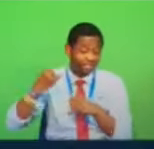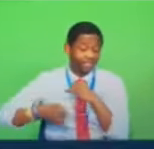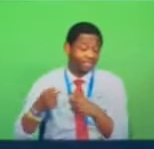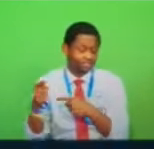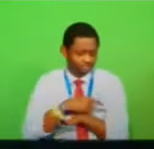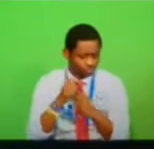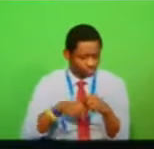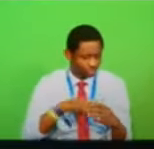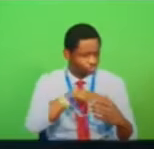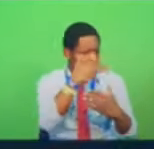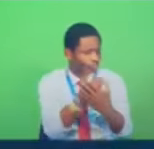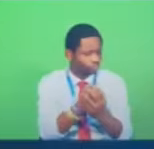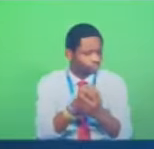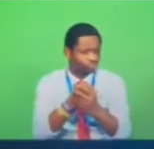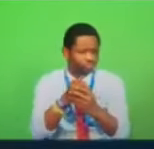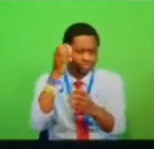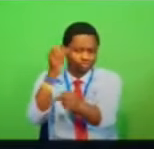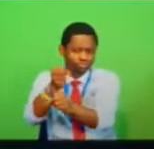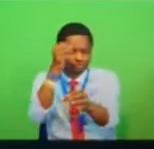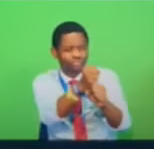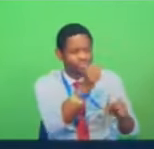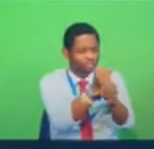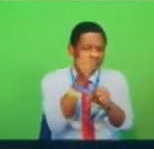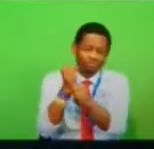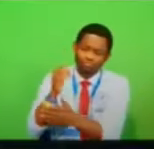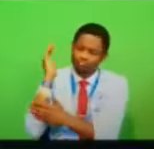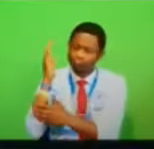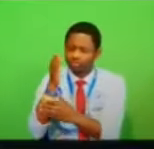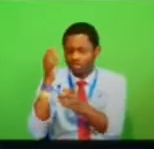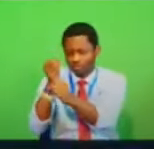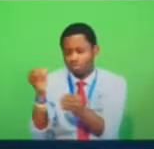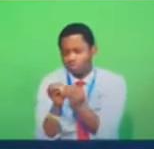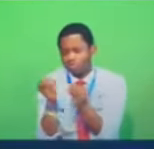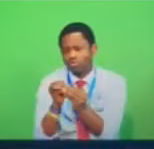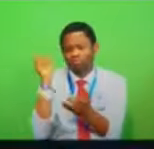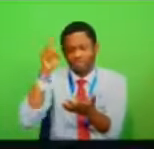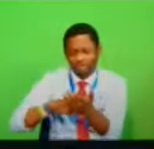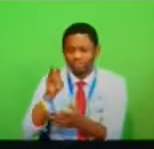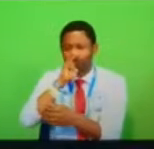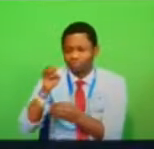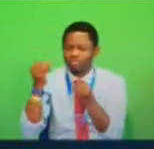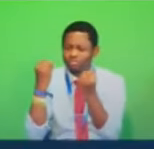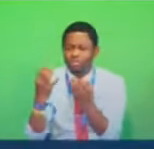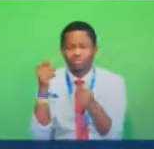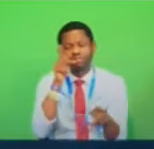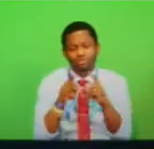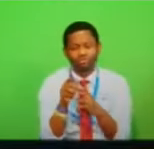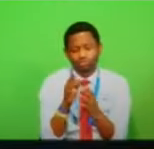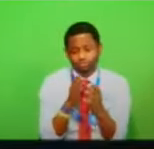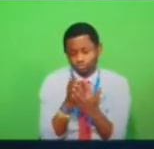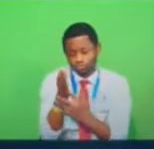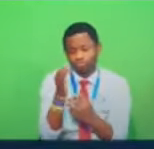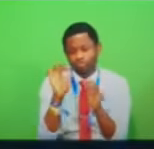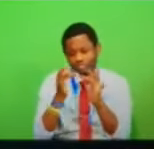and millions through internet if we have a Holy Spirit contained strategy. We can